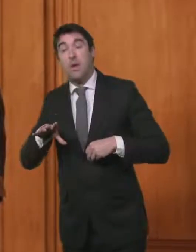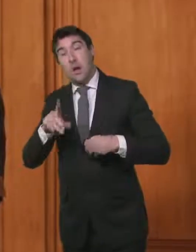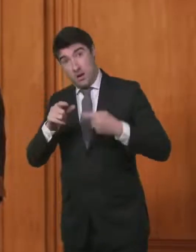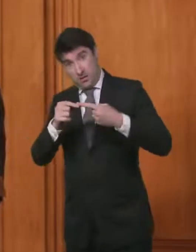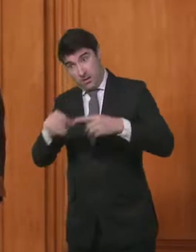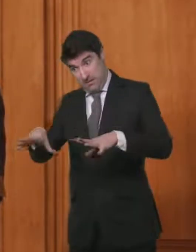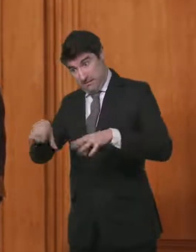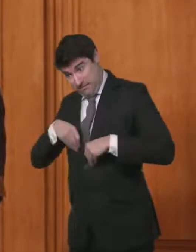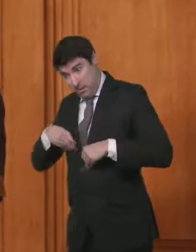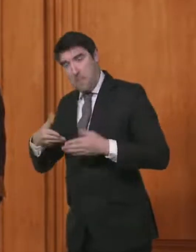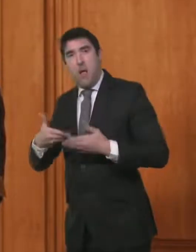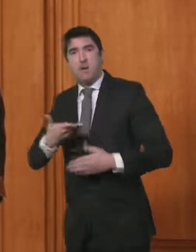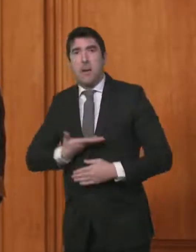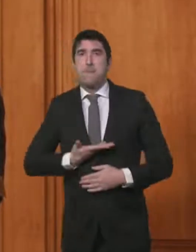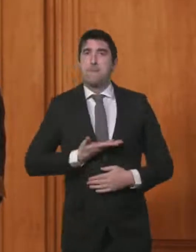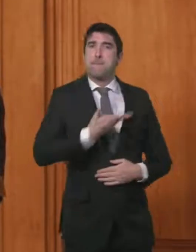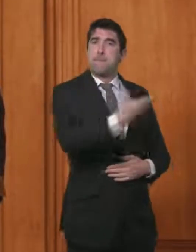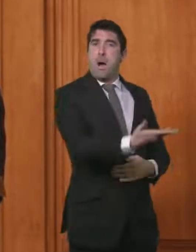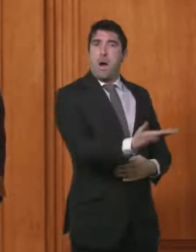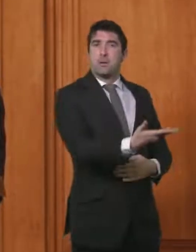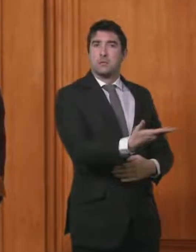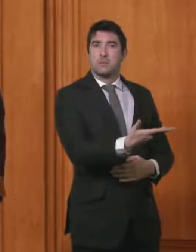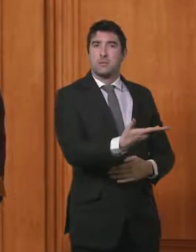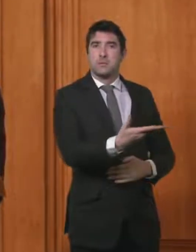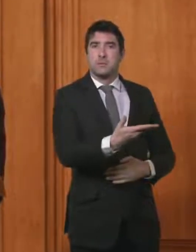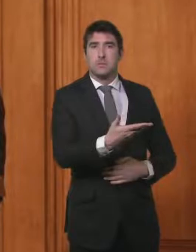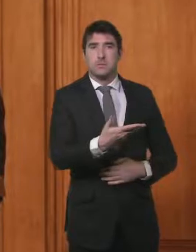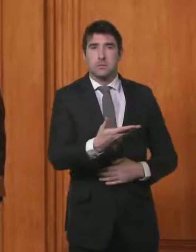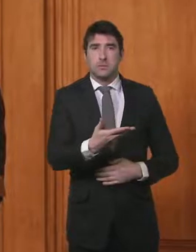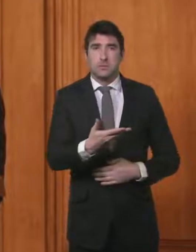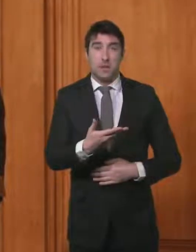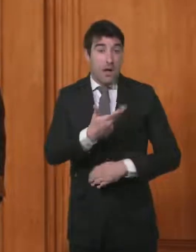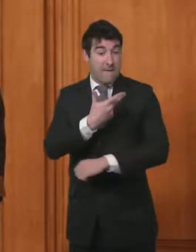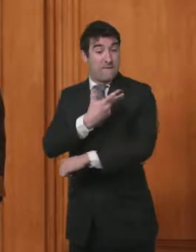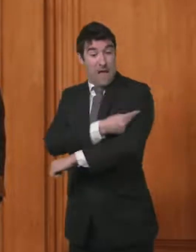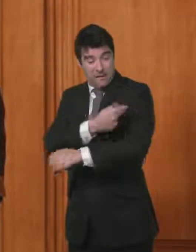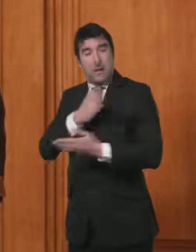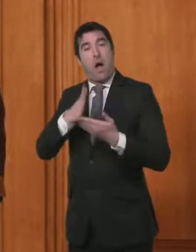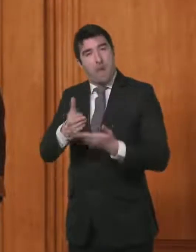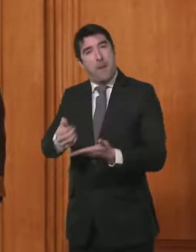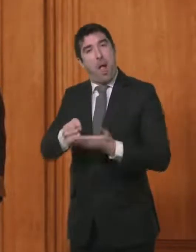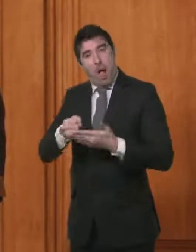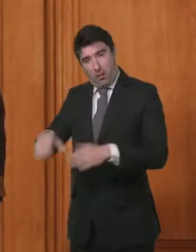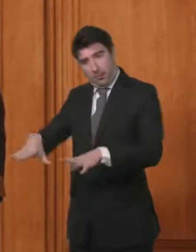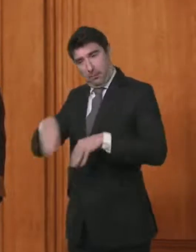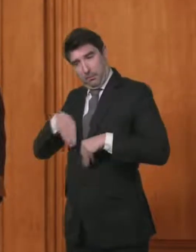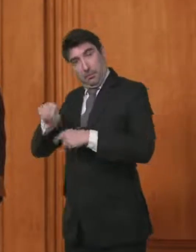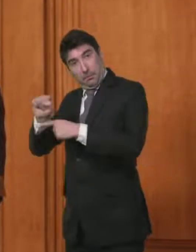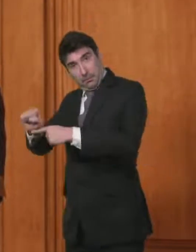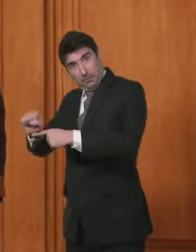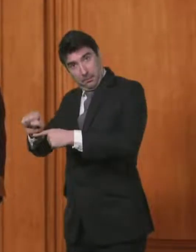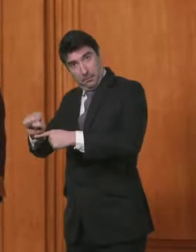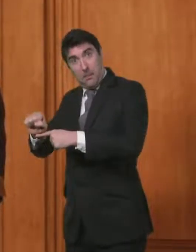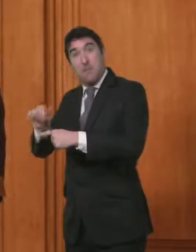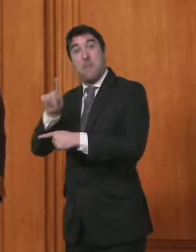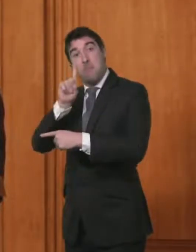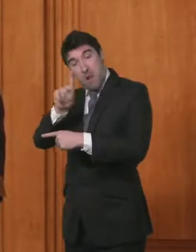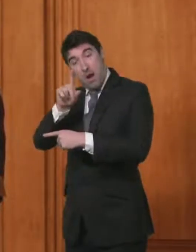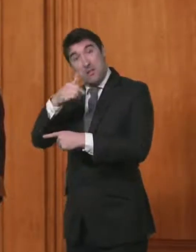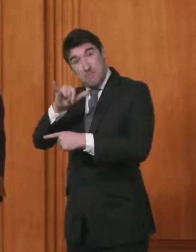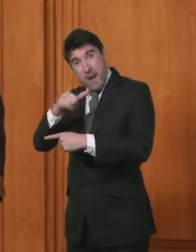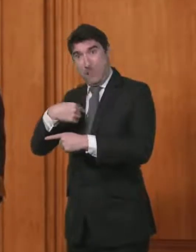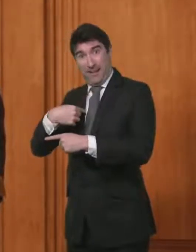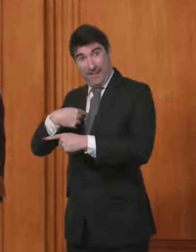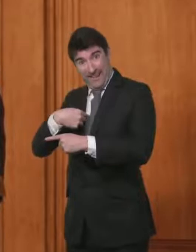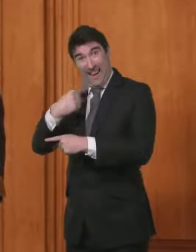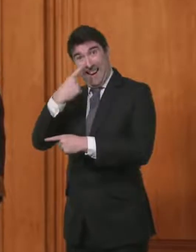onto others. In other words, we don't know if the vaccines will reduce transmission yet. We definitely